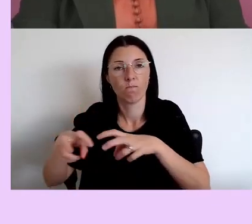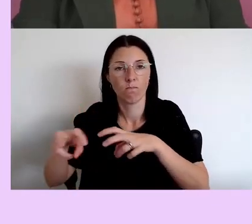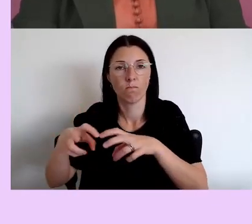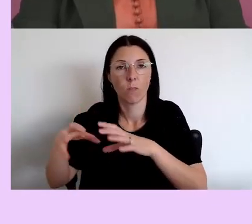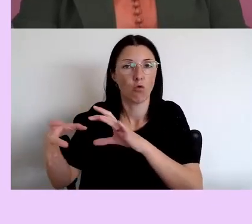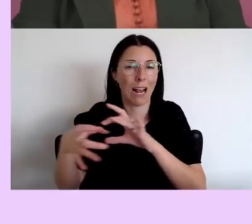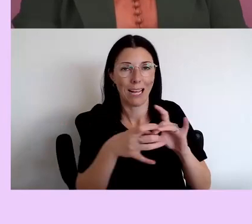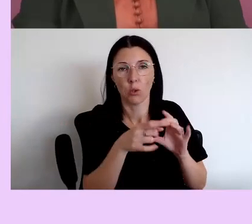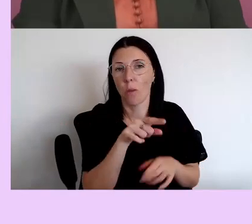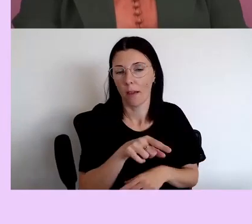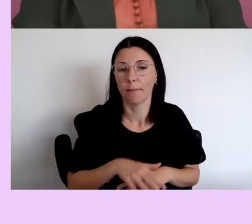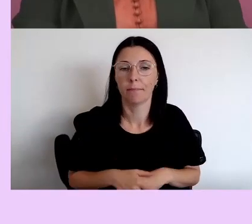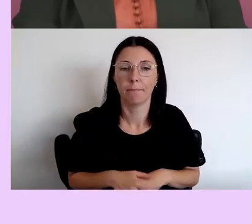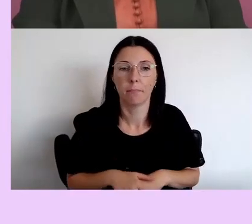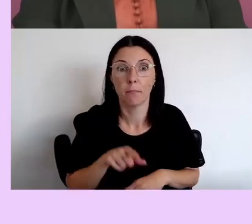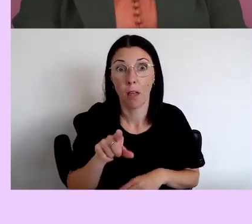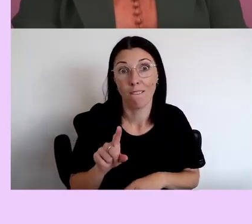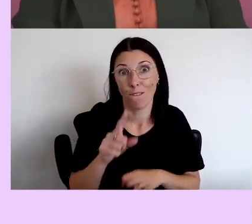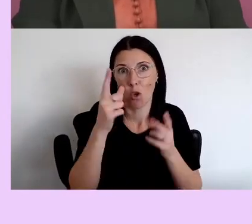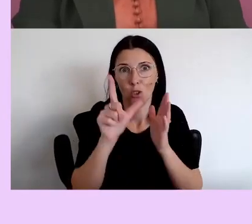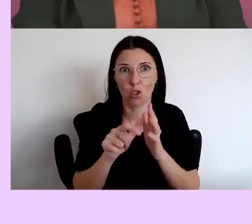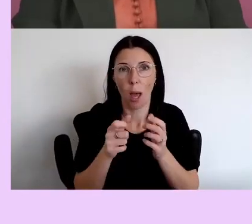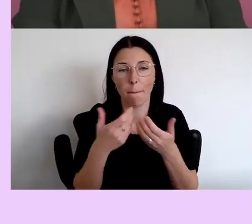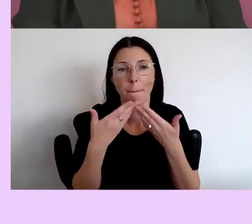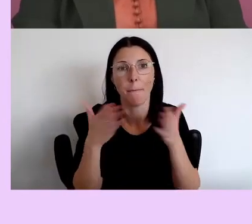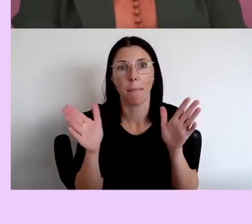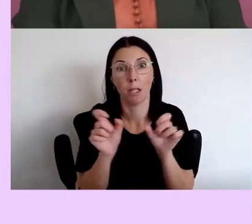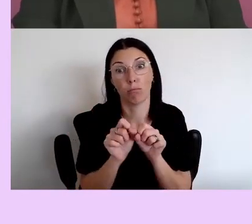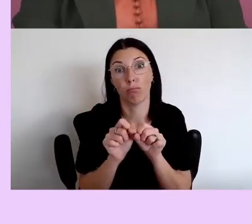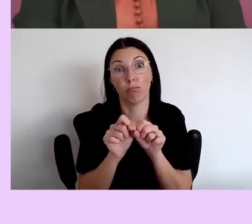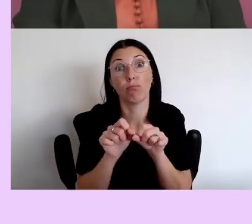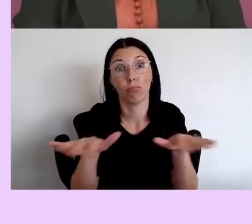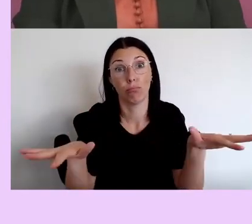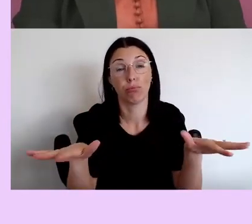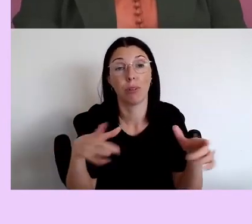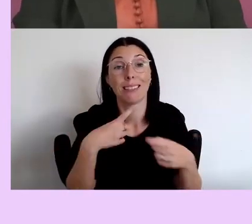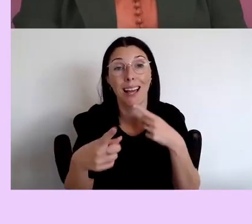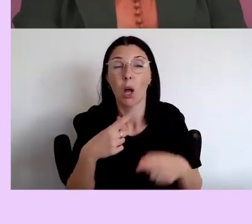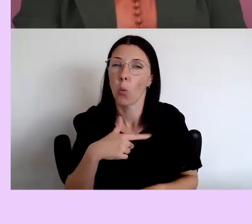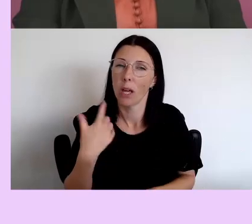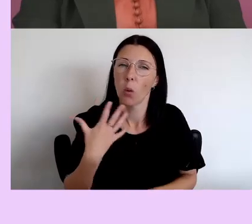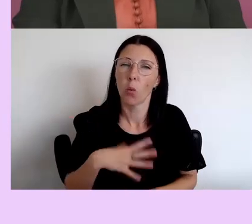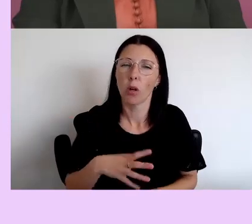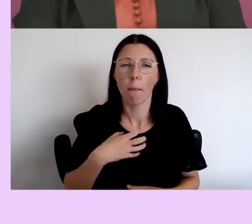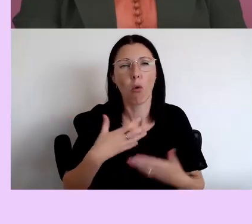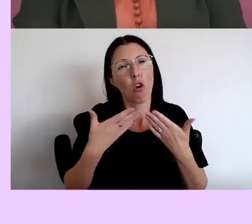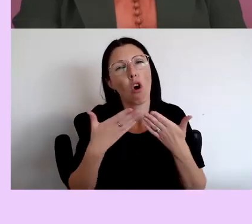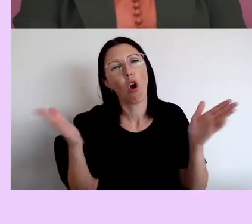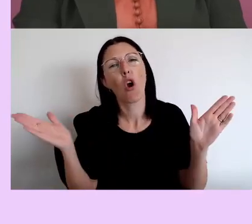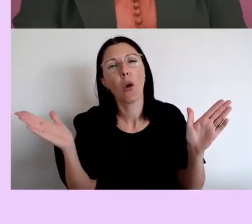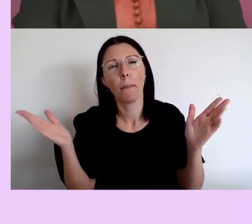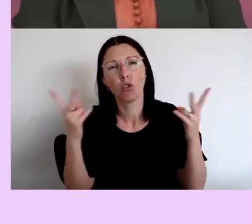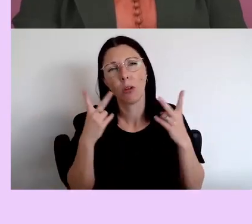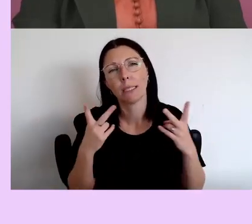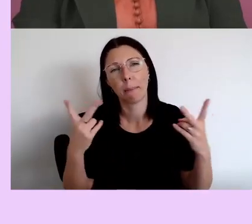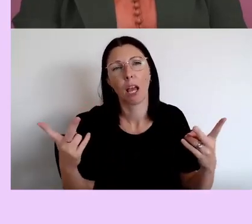the first time we've released this data publicly, and our intention is to improve transparency and understanding of the types of